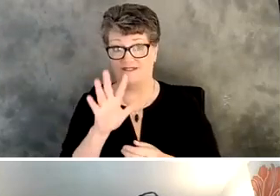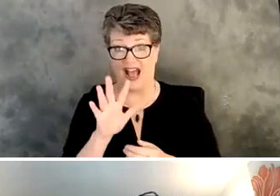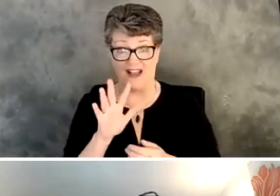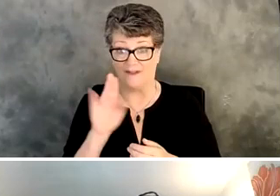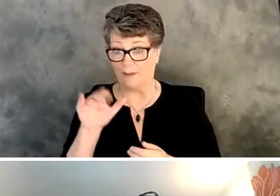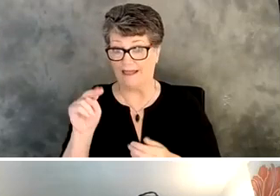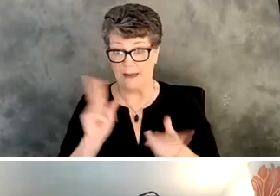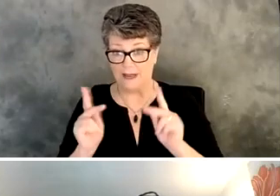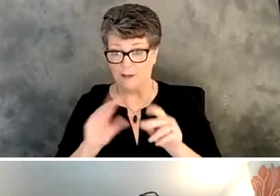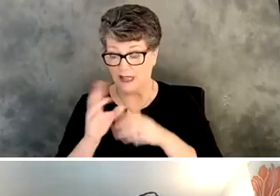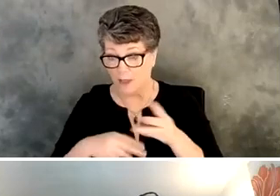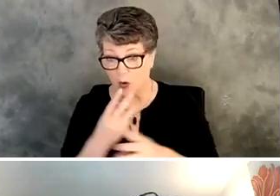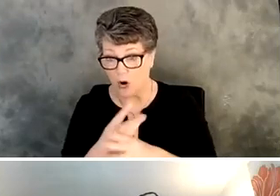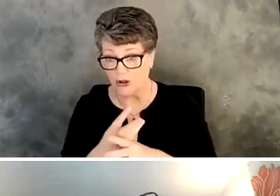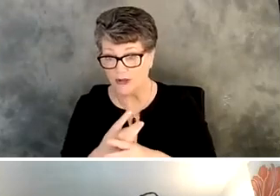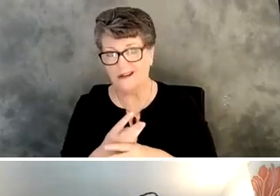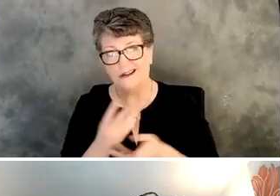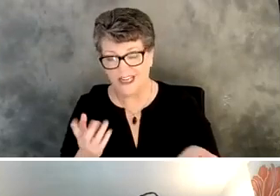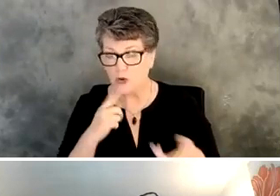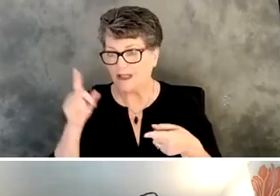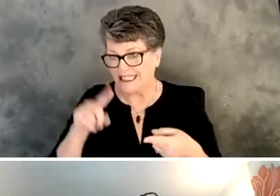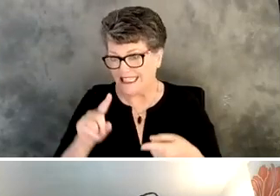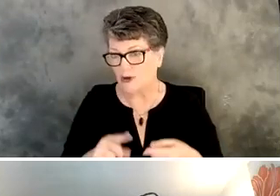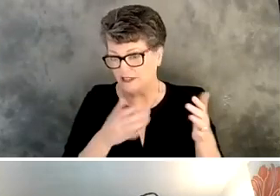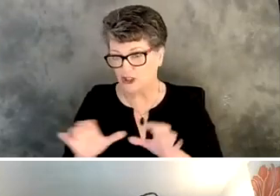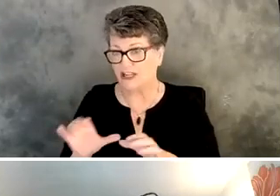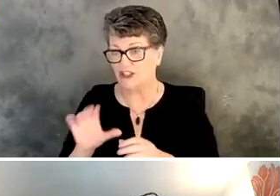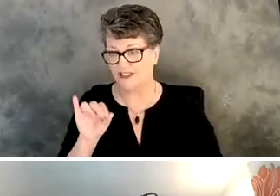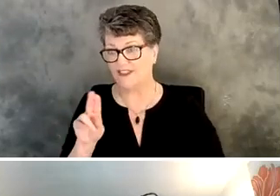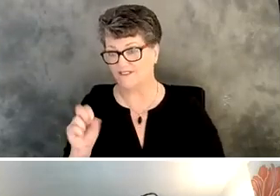world, then you're really kind of decreasing the chances that the virus